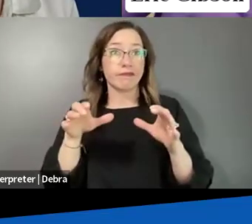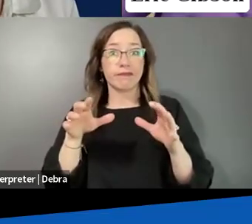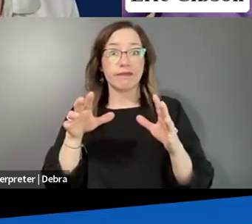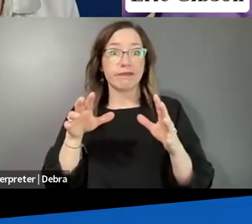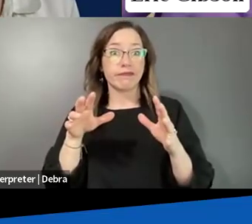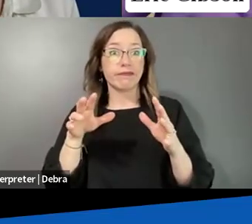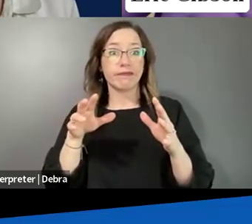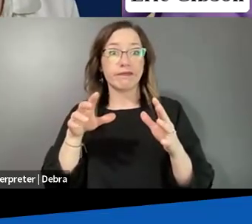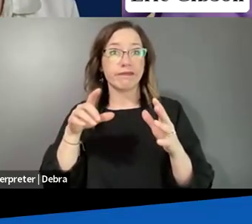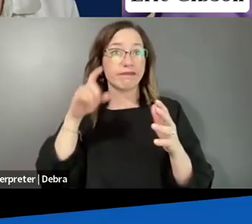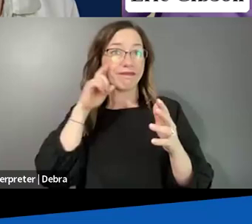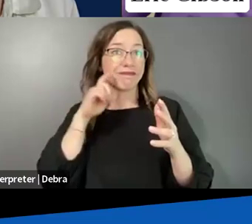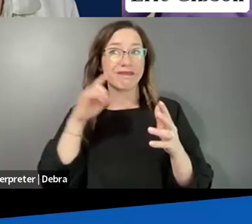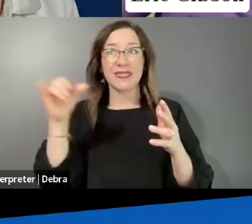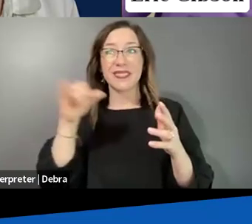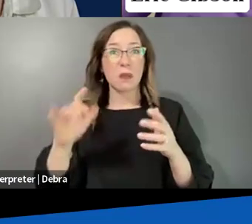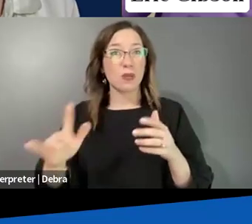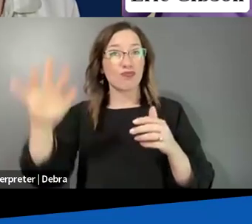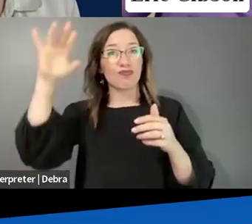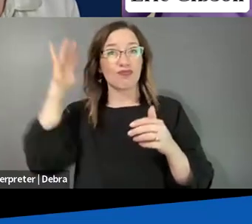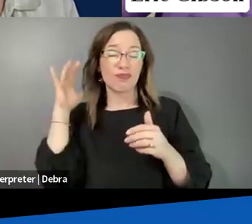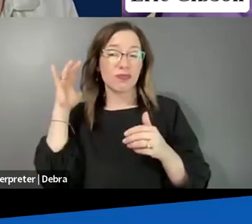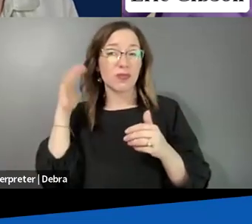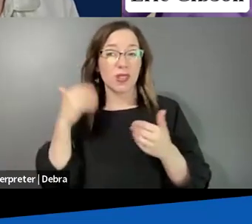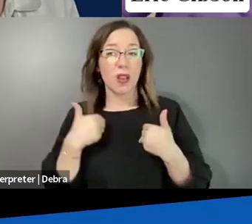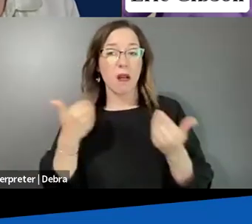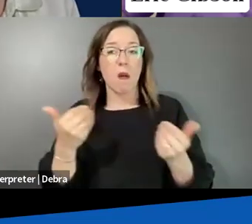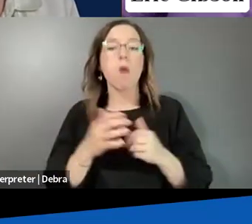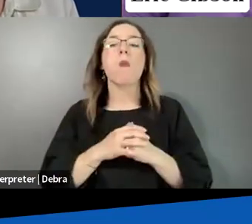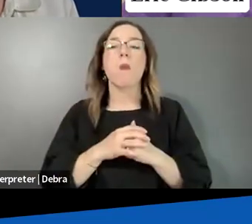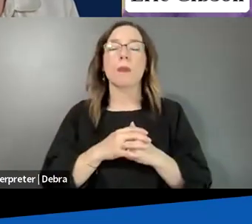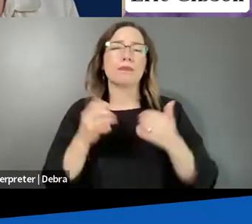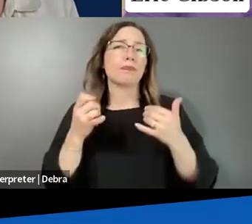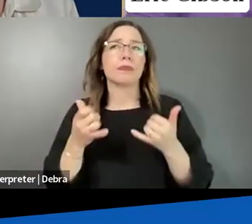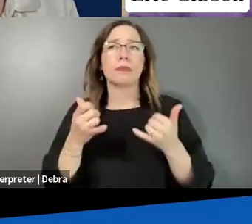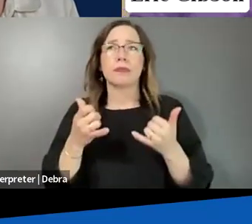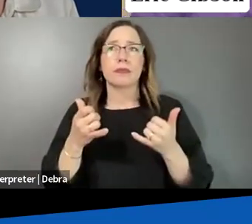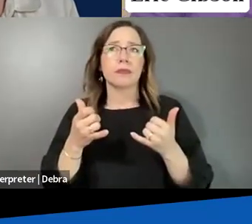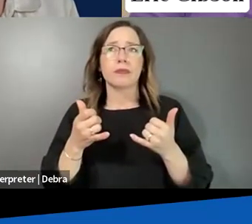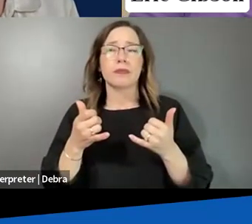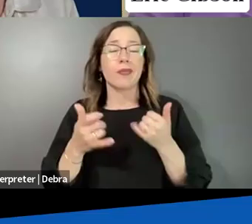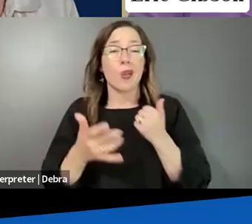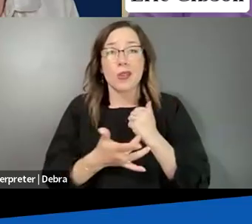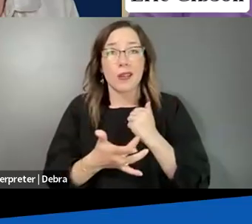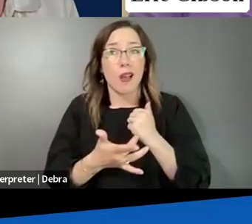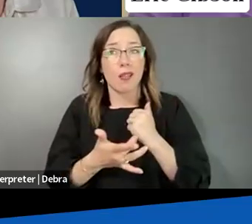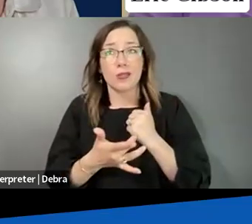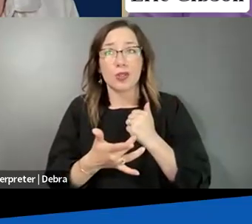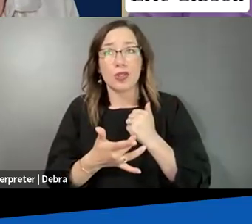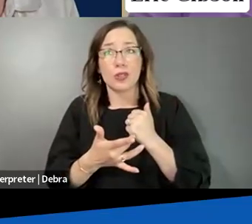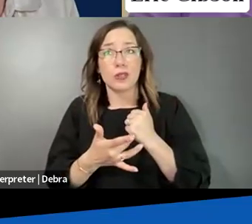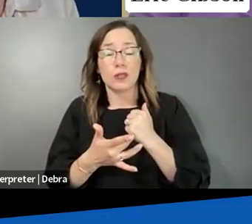you would when you was younger, you know. And but nowadays they just technology,